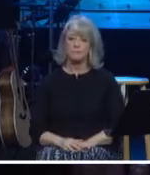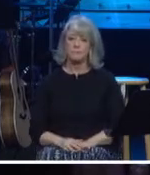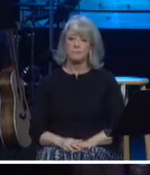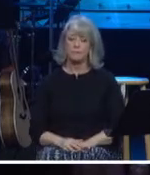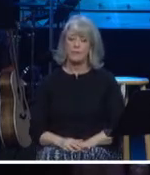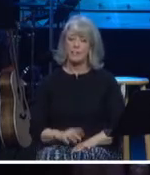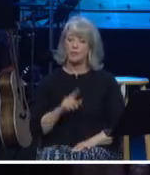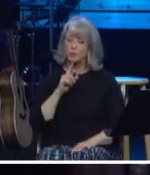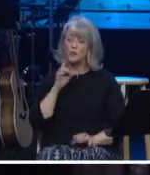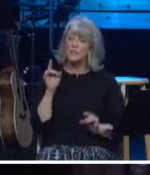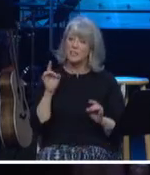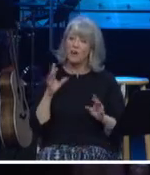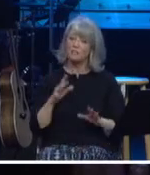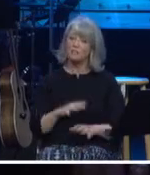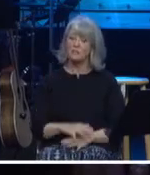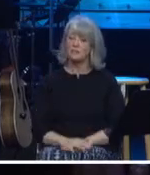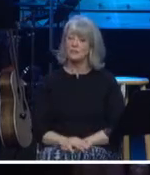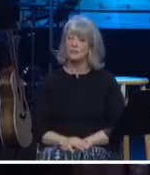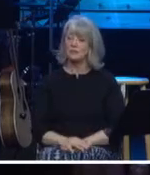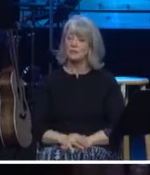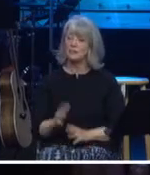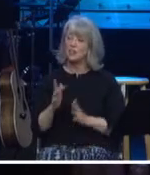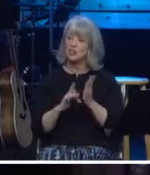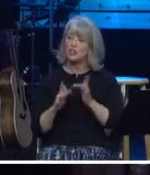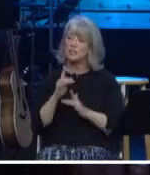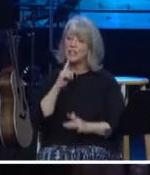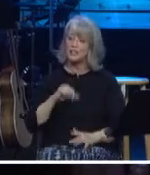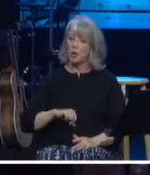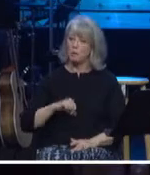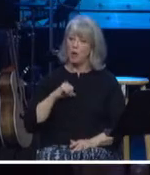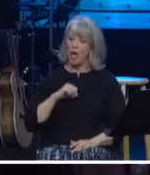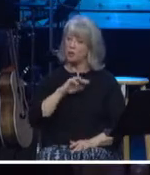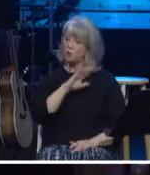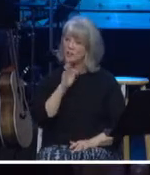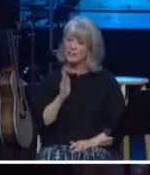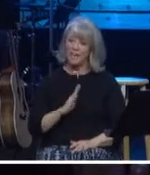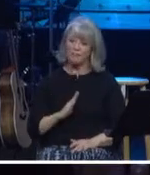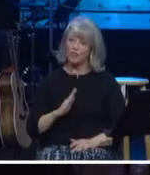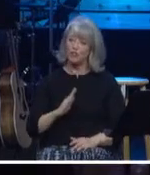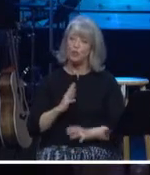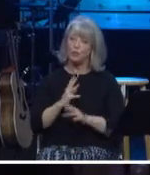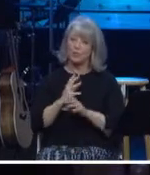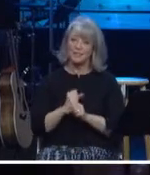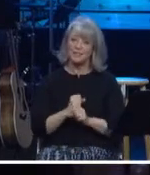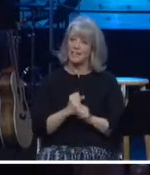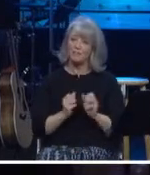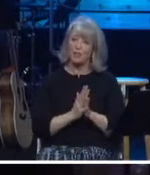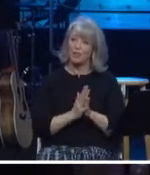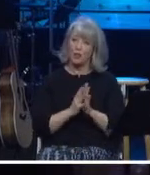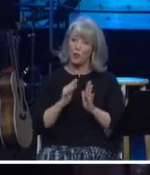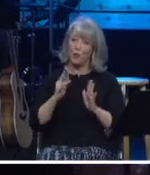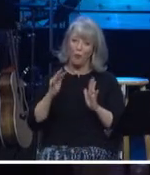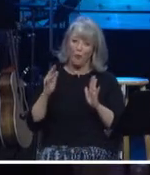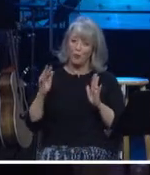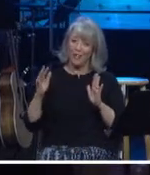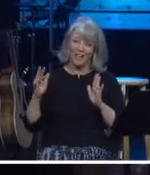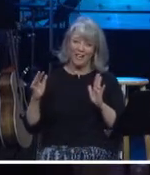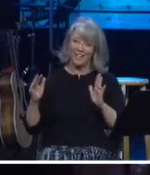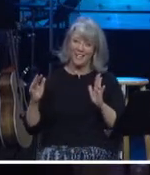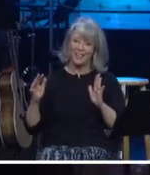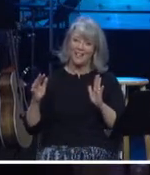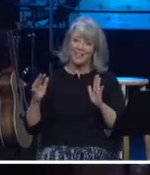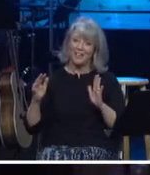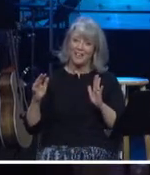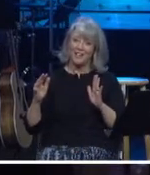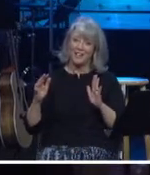It's tragic. Jesus says the proud will never receive the glory, verse 44, the glory that is